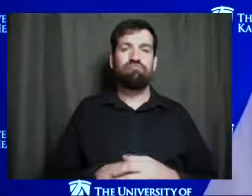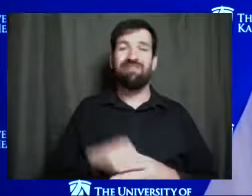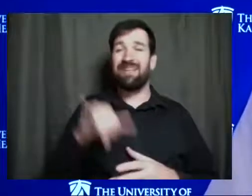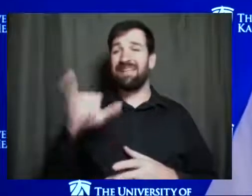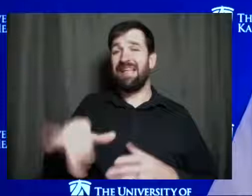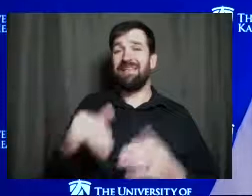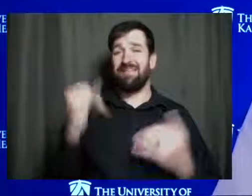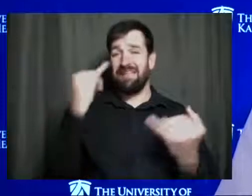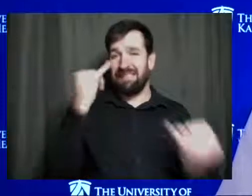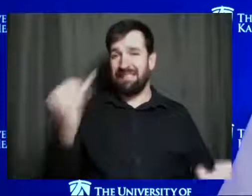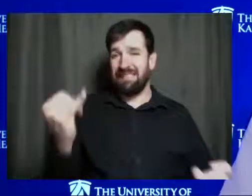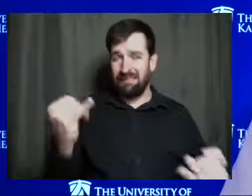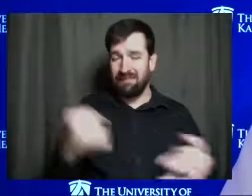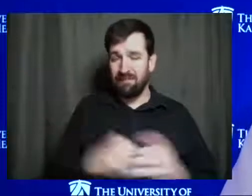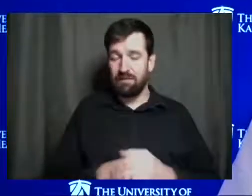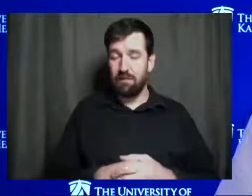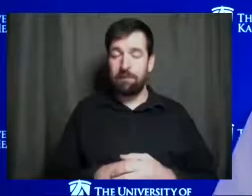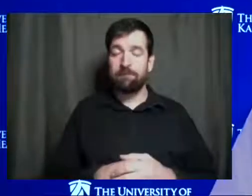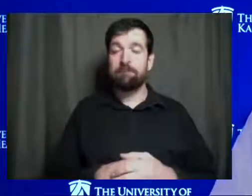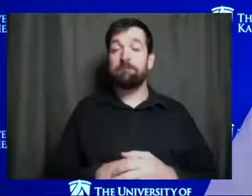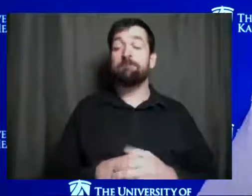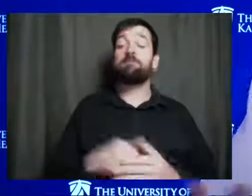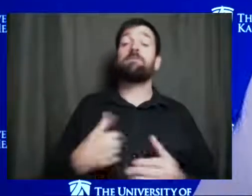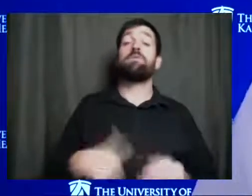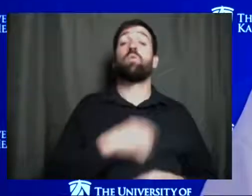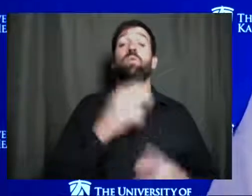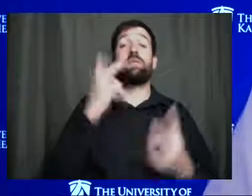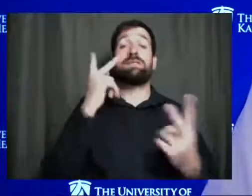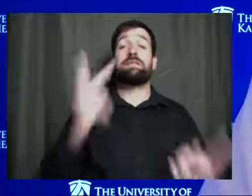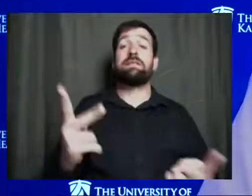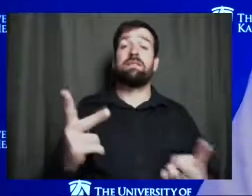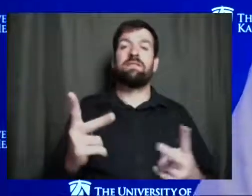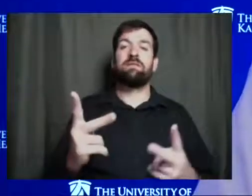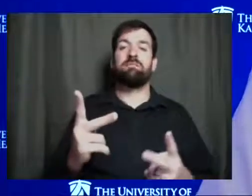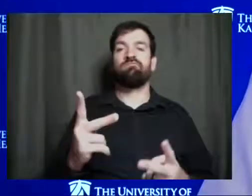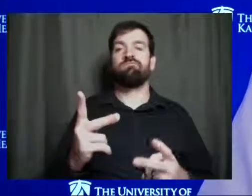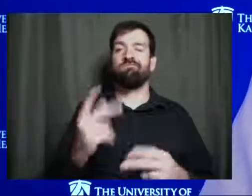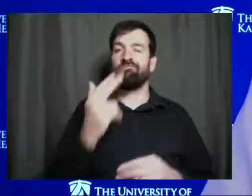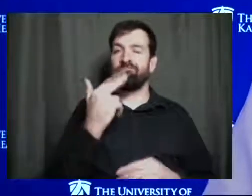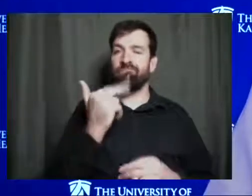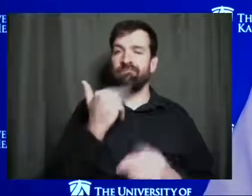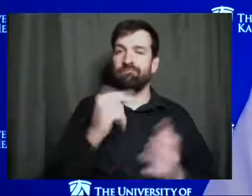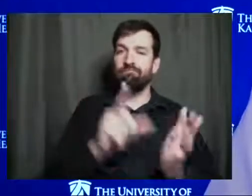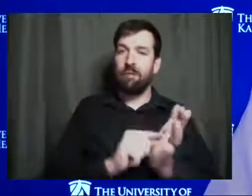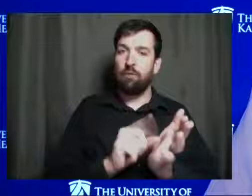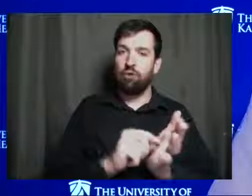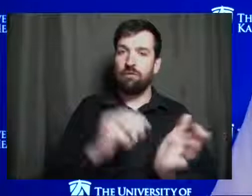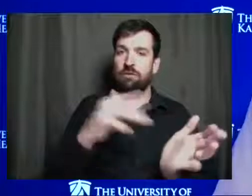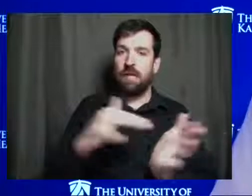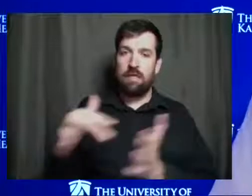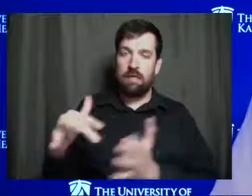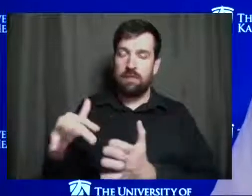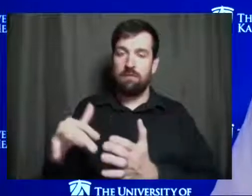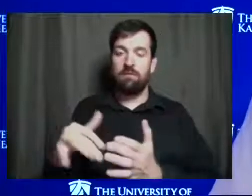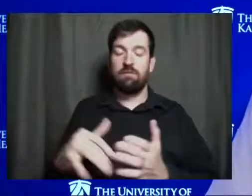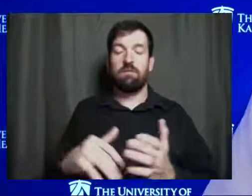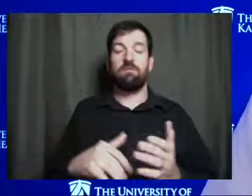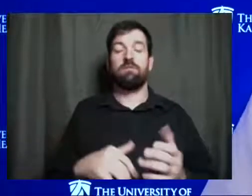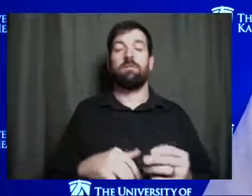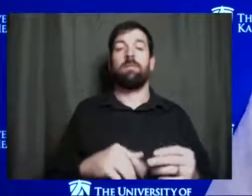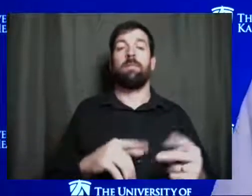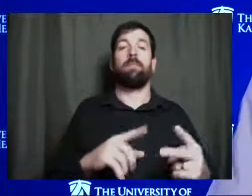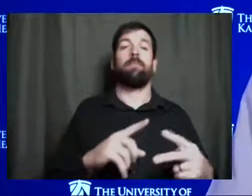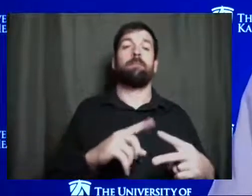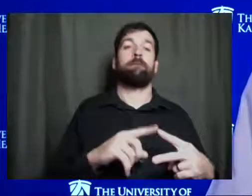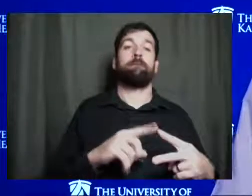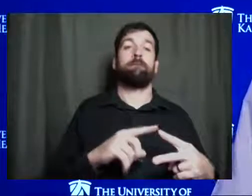fact is what we are seeing from a small published study is really that 3 months after that